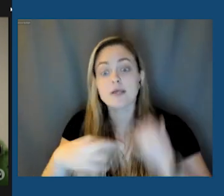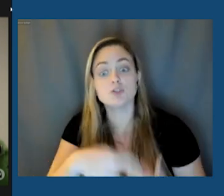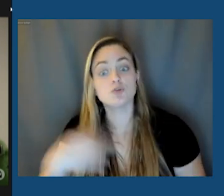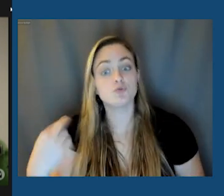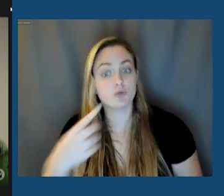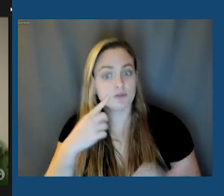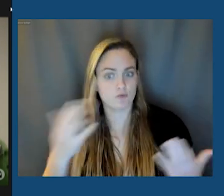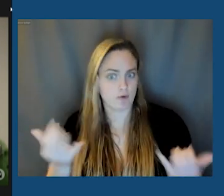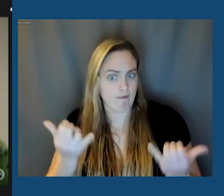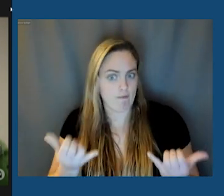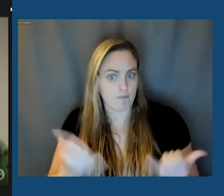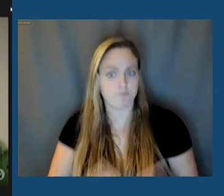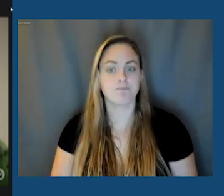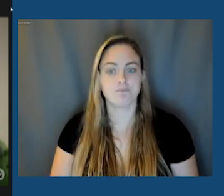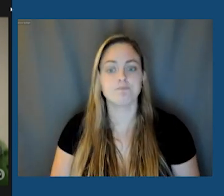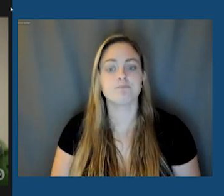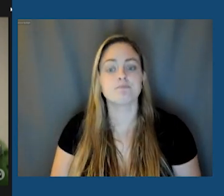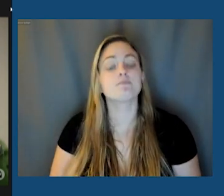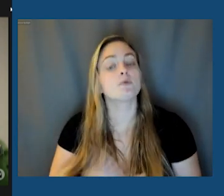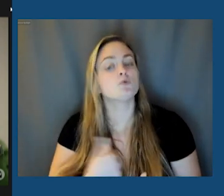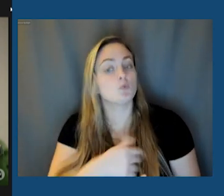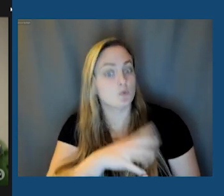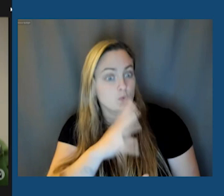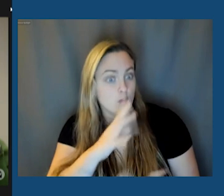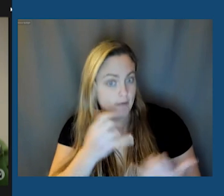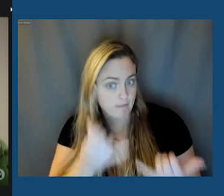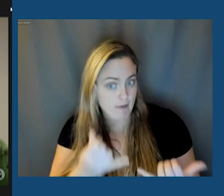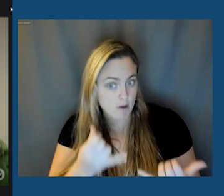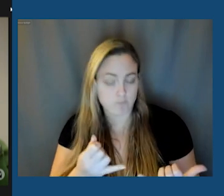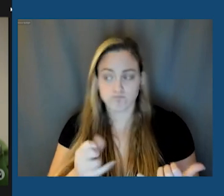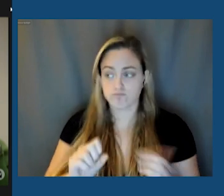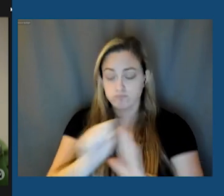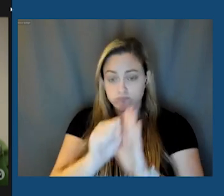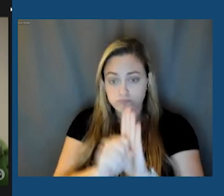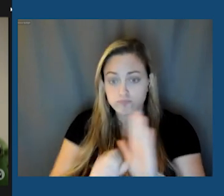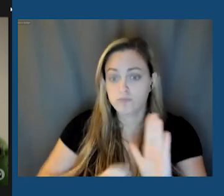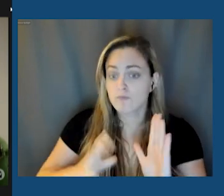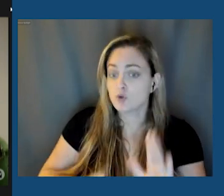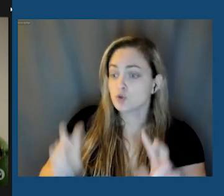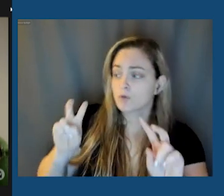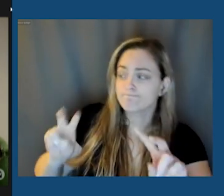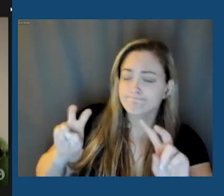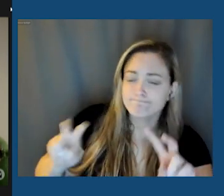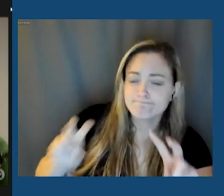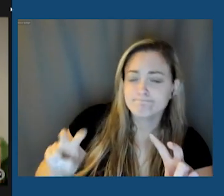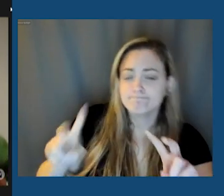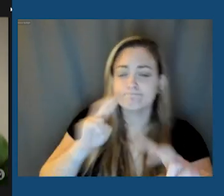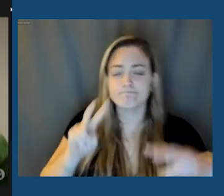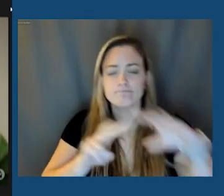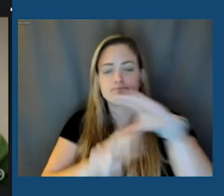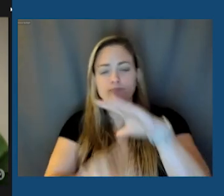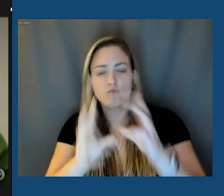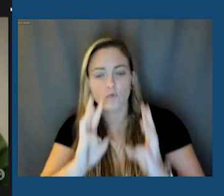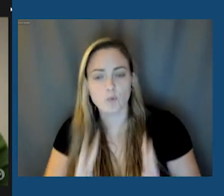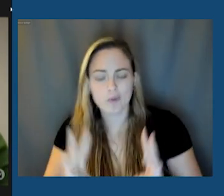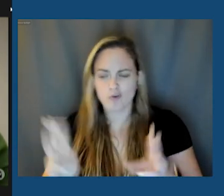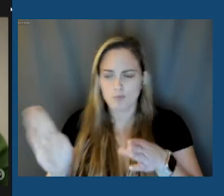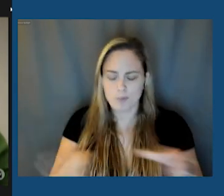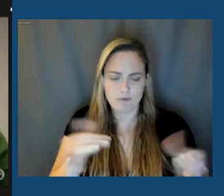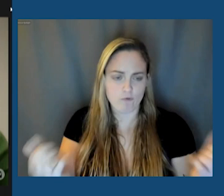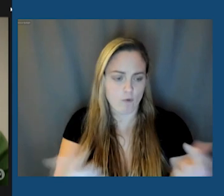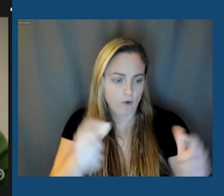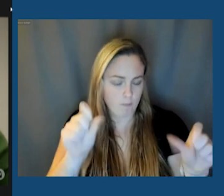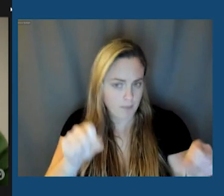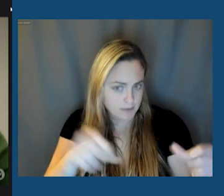right now. So as we speak, state officials are closely monitoring forecasts and preparing for every possible